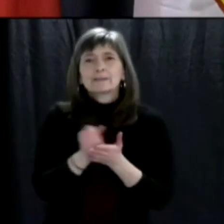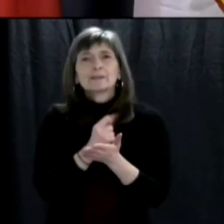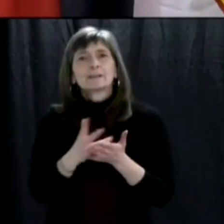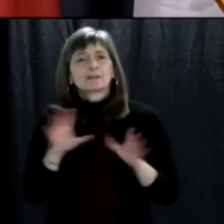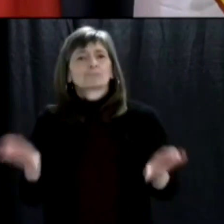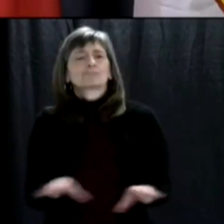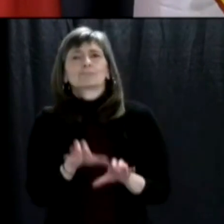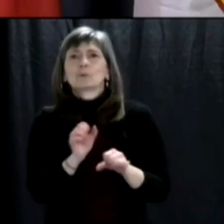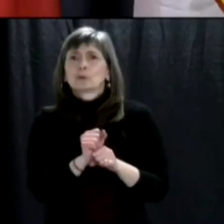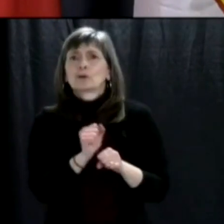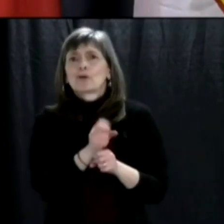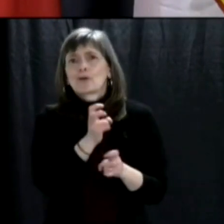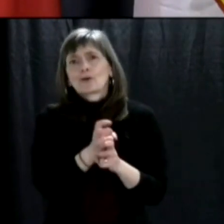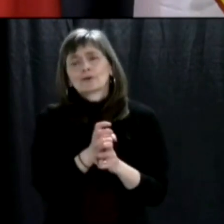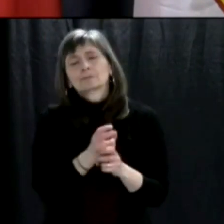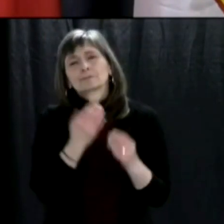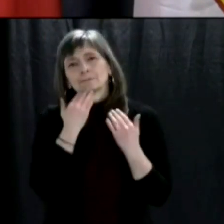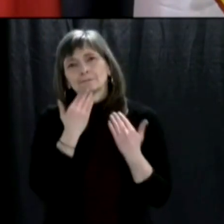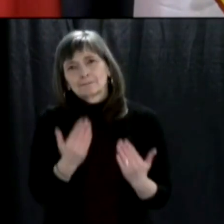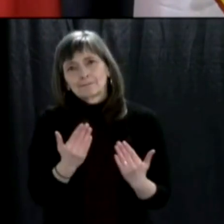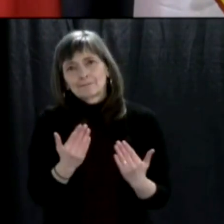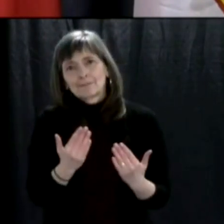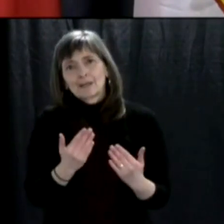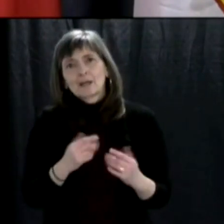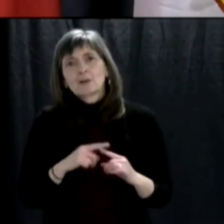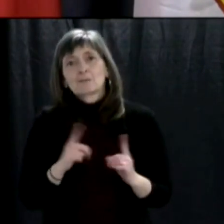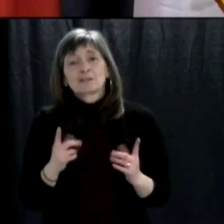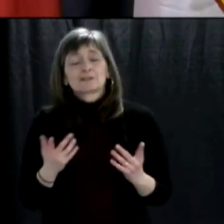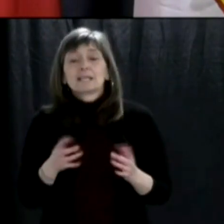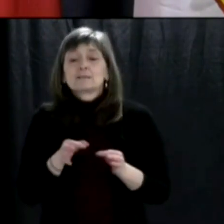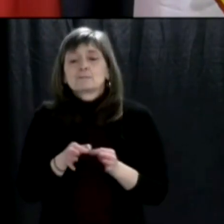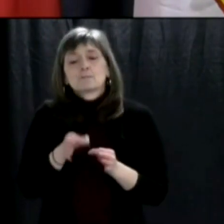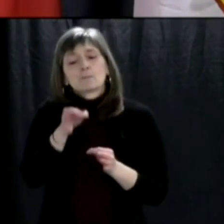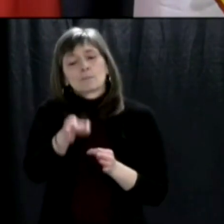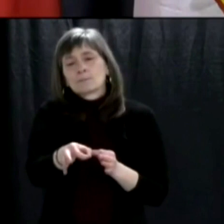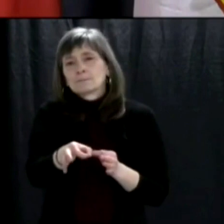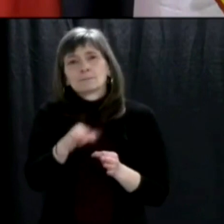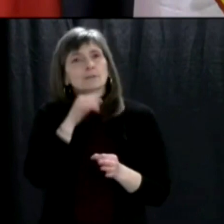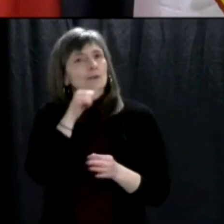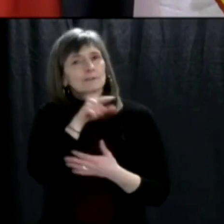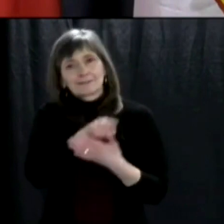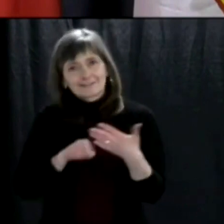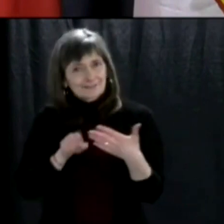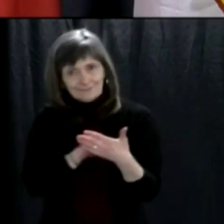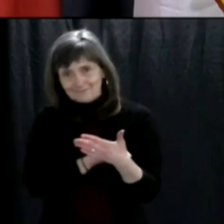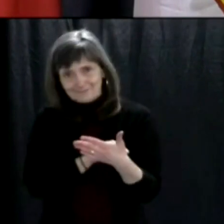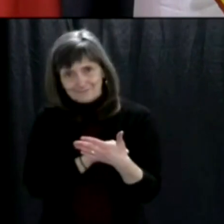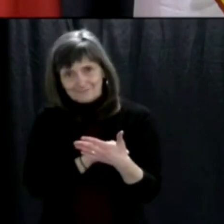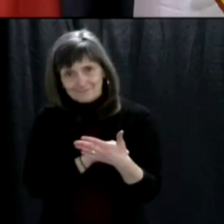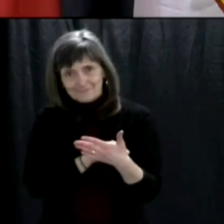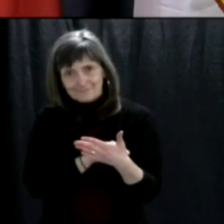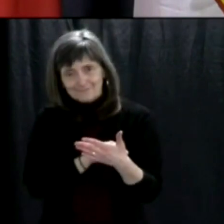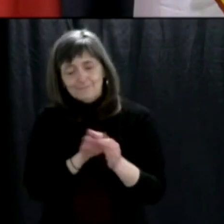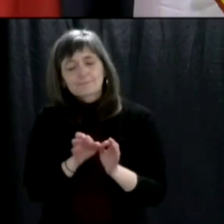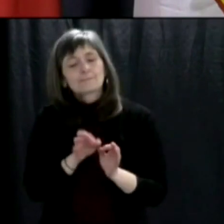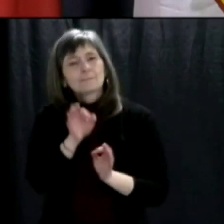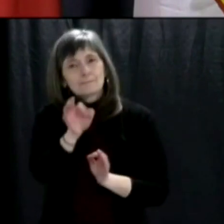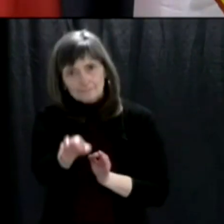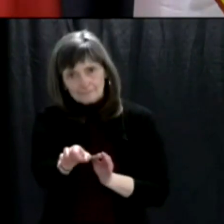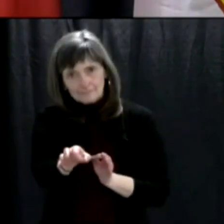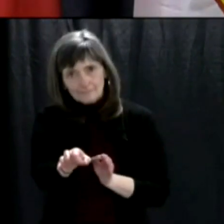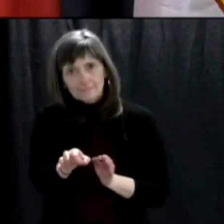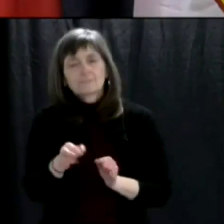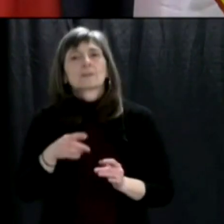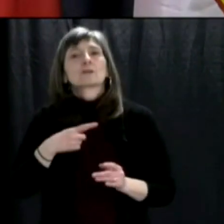put a lot of work, and I want to thank you, but realizing that this is a postponement, not a cancellation. This decision is